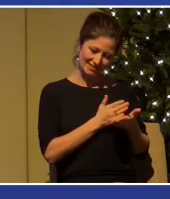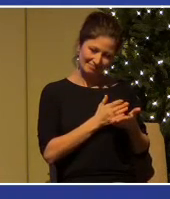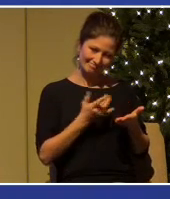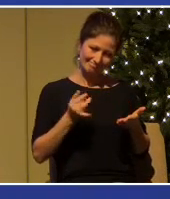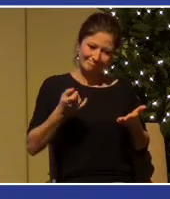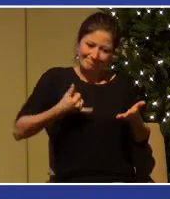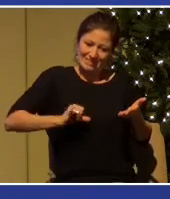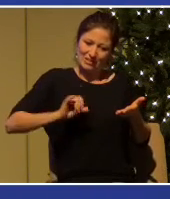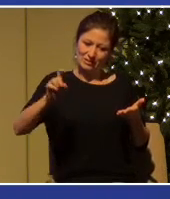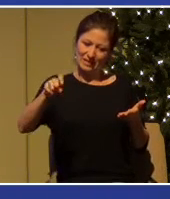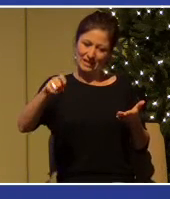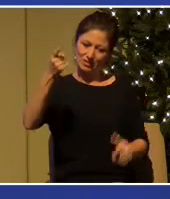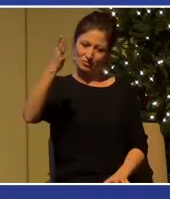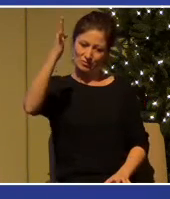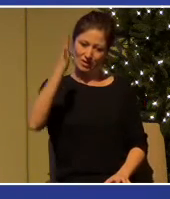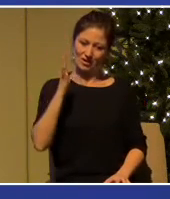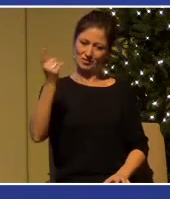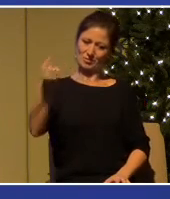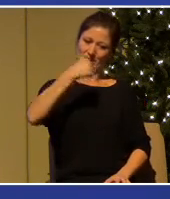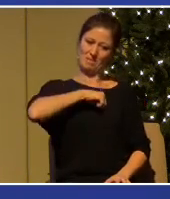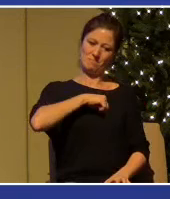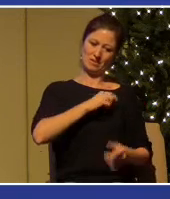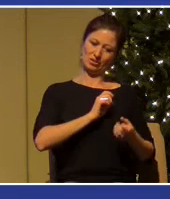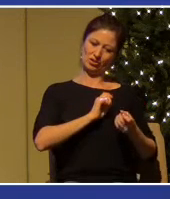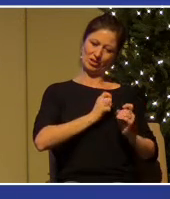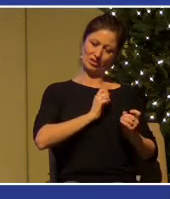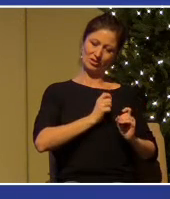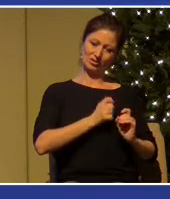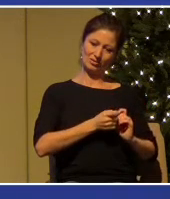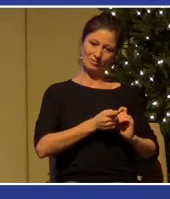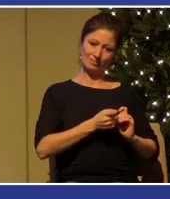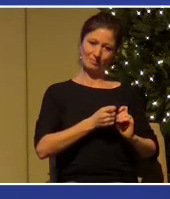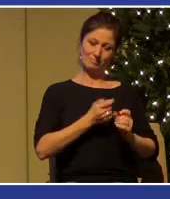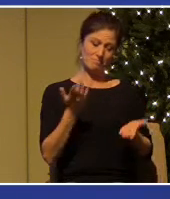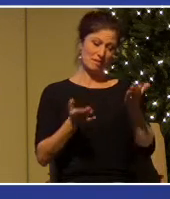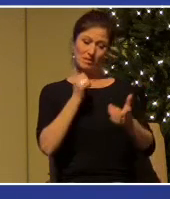comes. Nor do all of us know that.